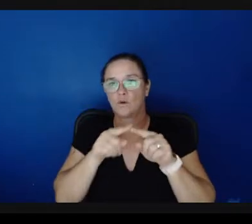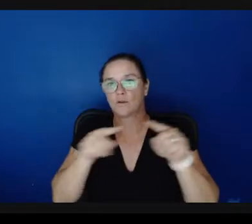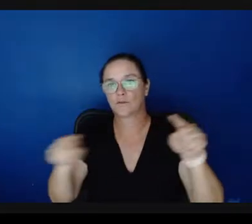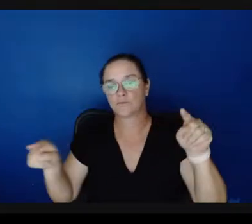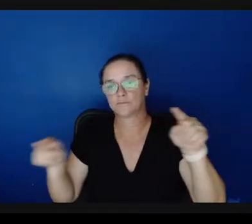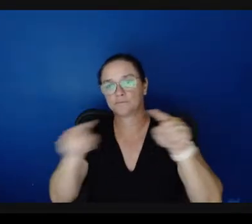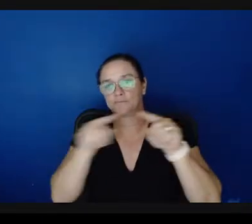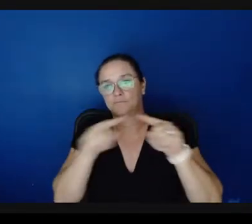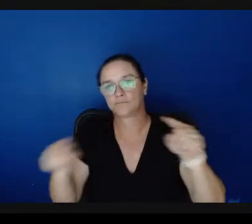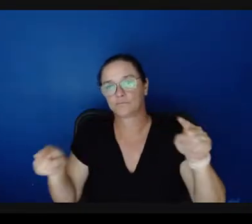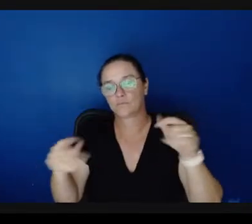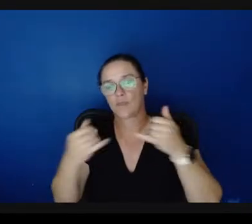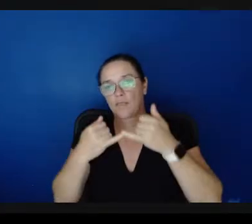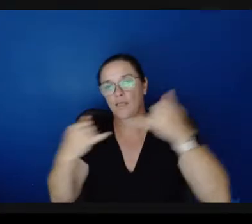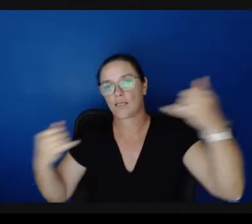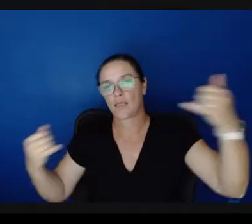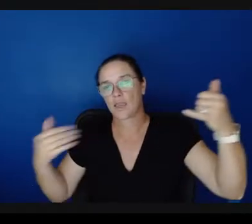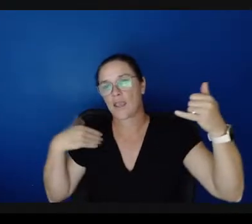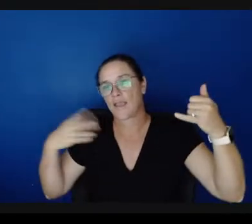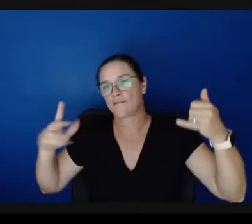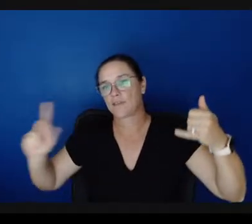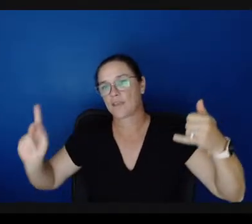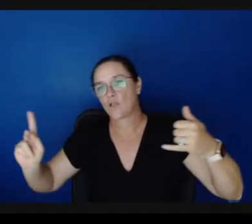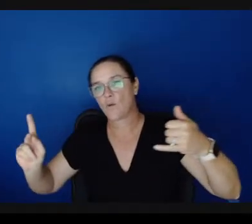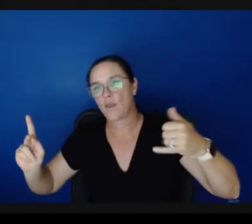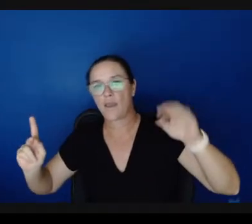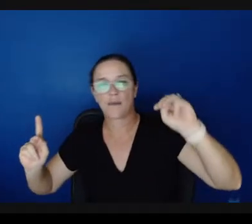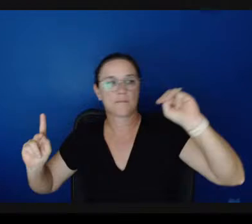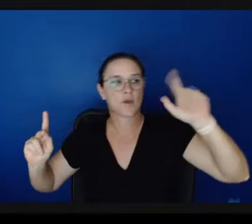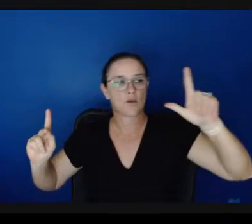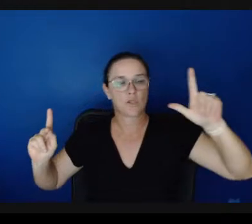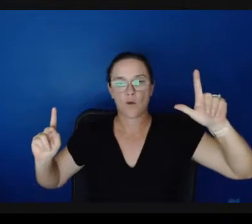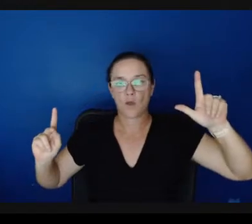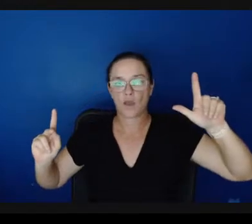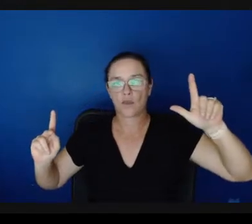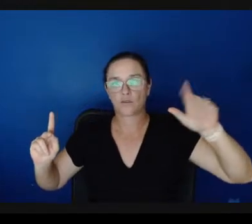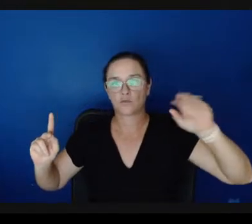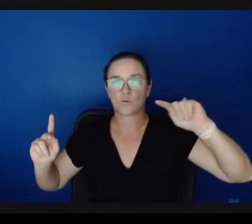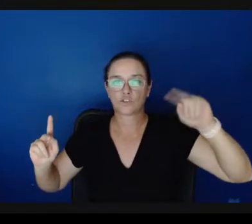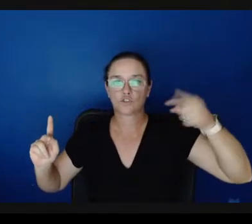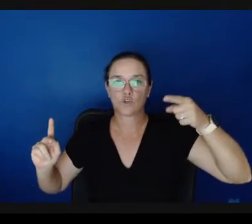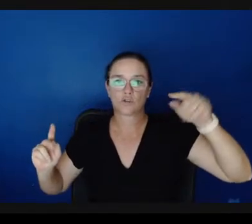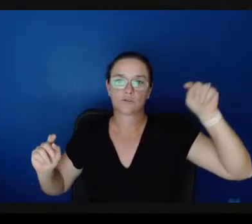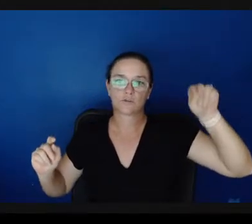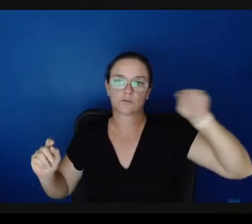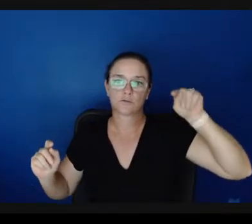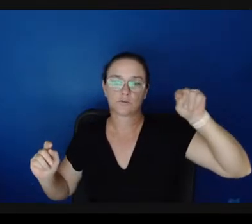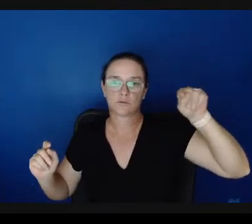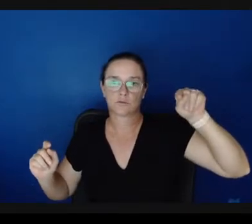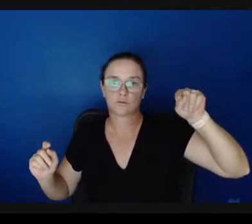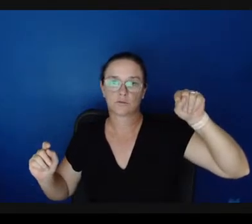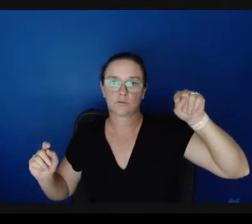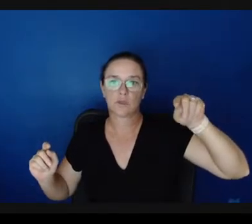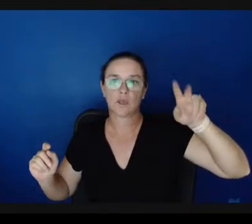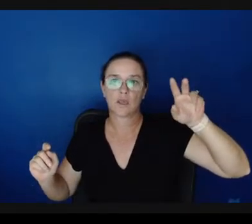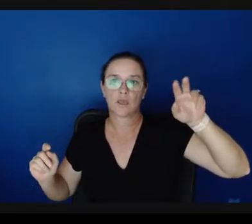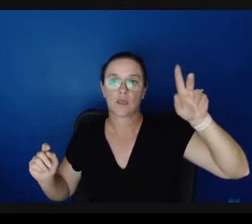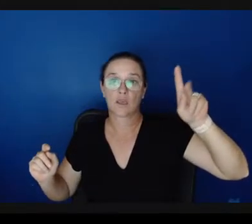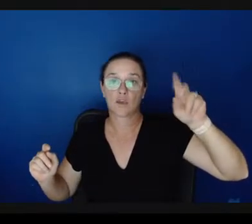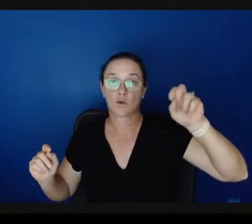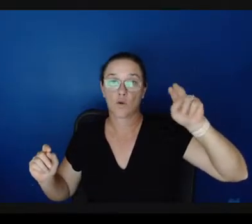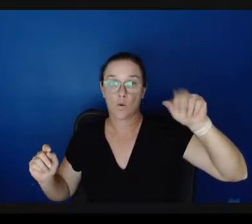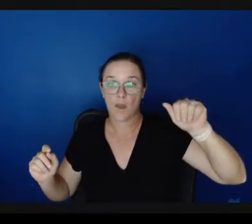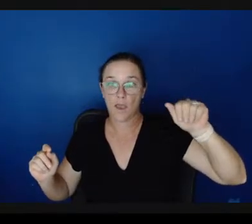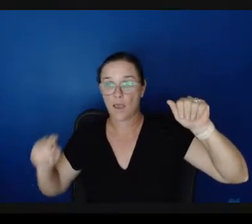that cuts across Kilauea Summit and Mauna Loa Summit, which means it starts over here in Kona area and ends